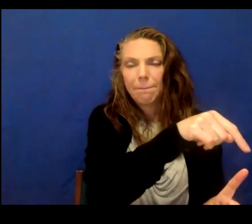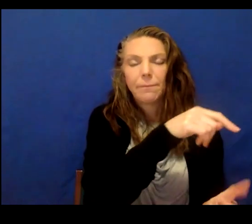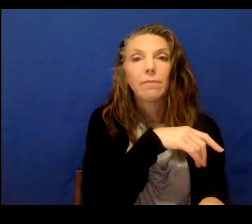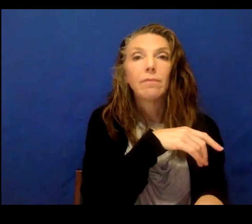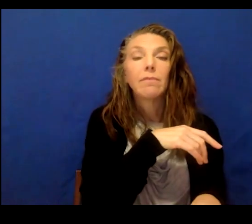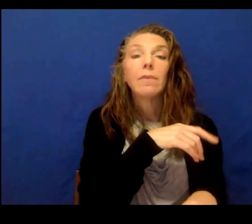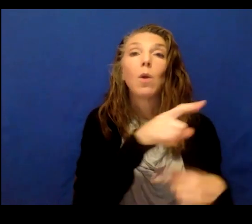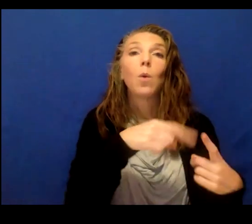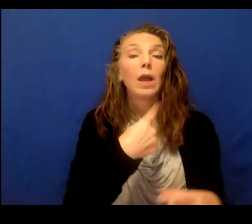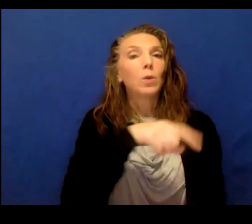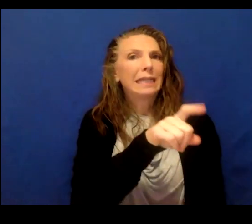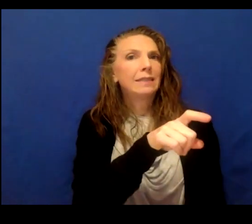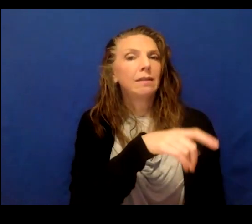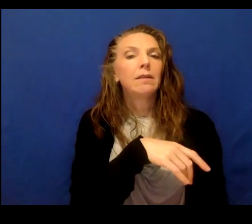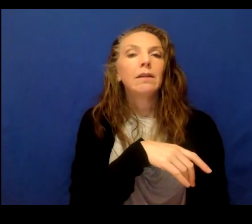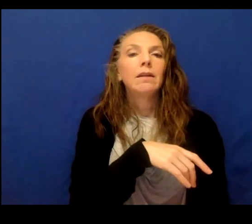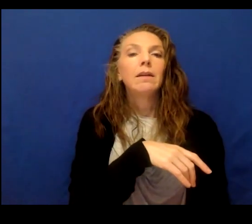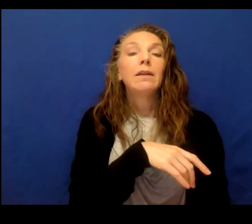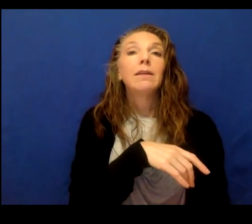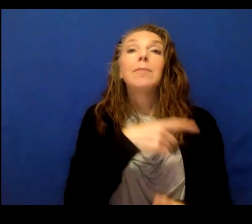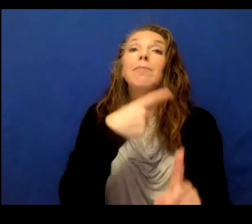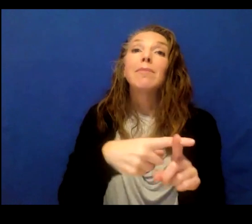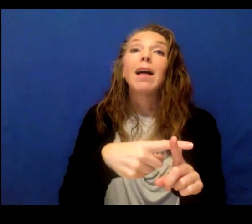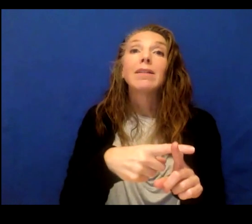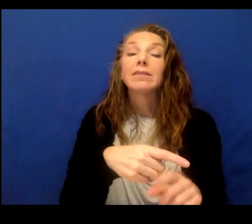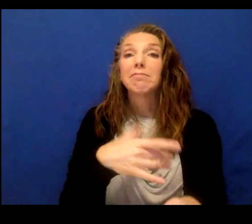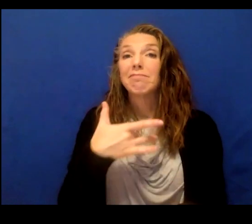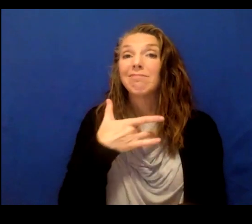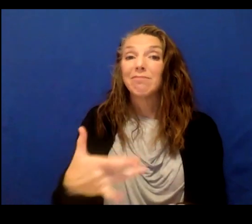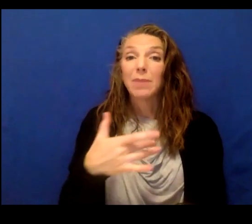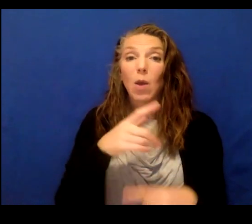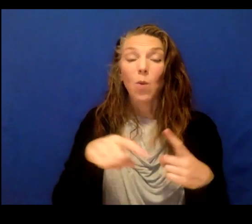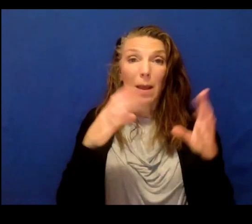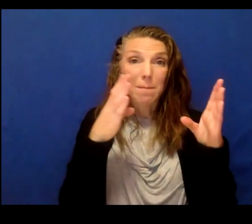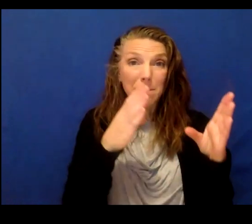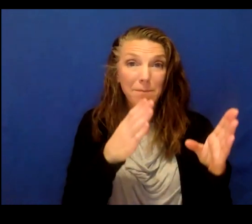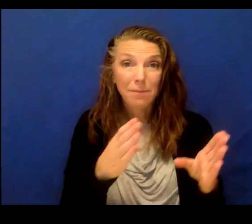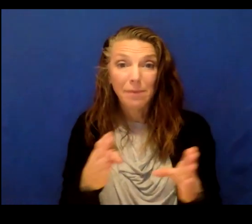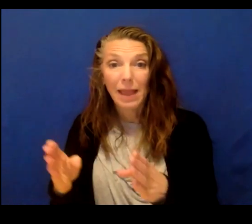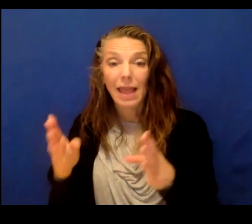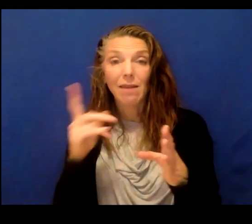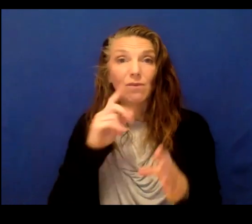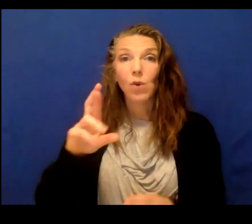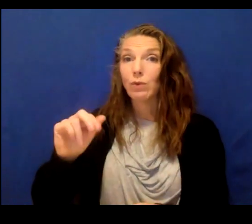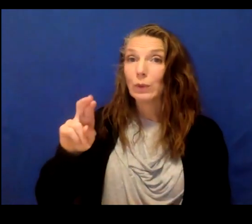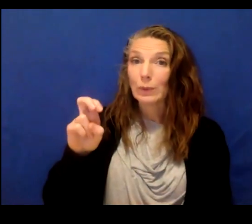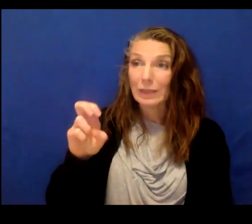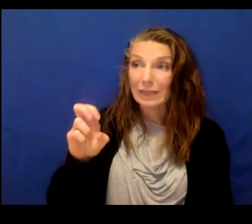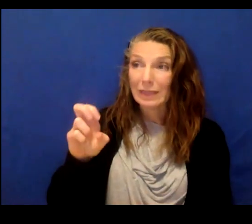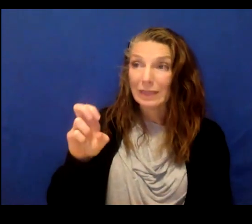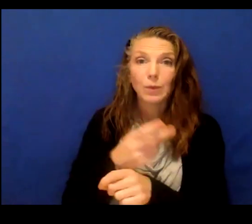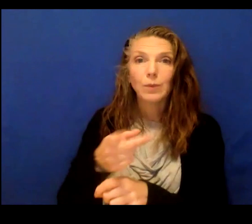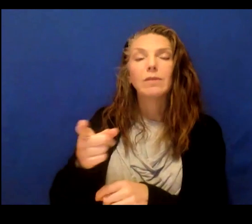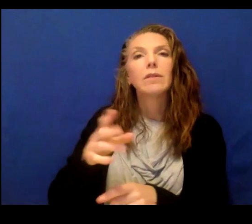we needed to, and we found ourselves many times once we were planning within the context of routines, talking